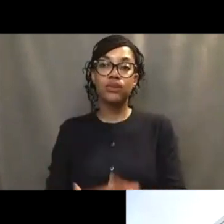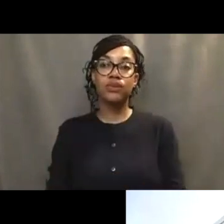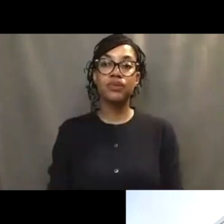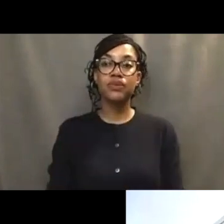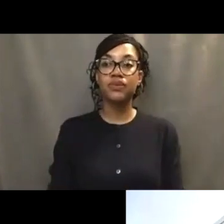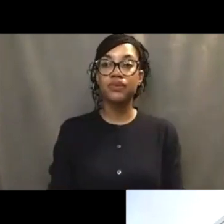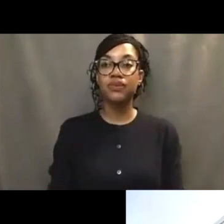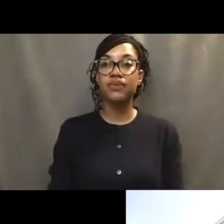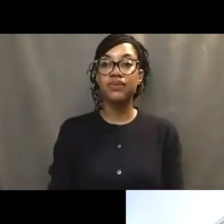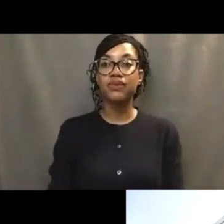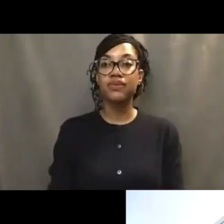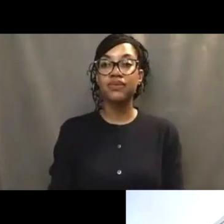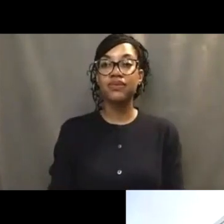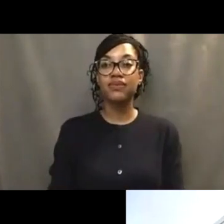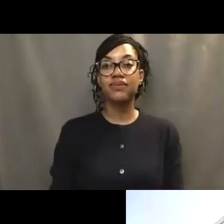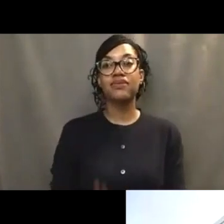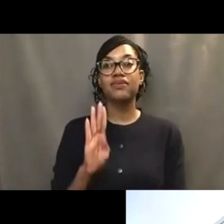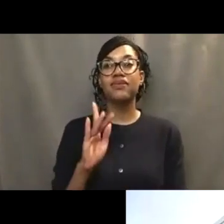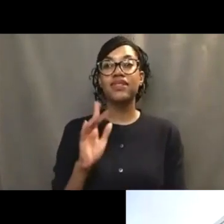Thank you.